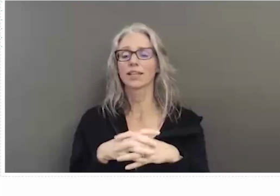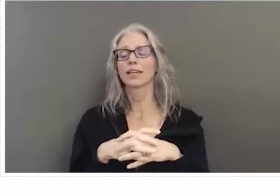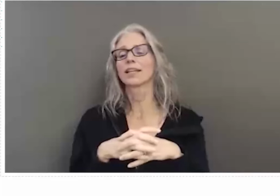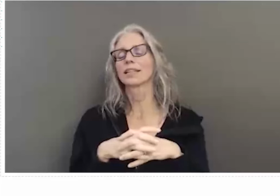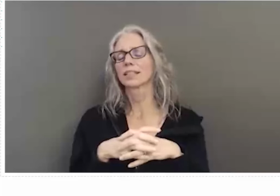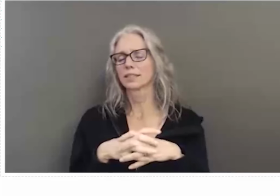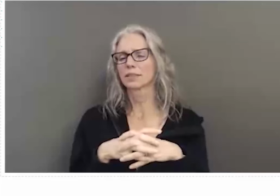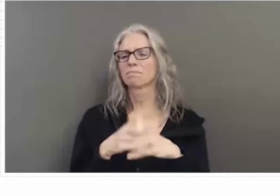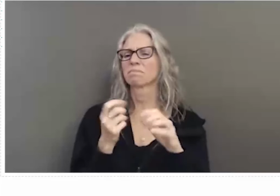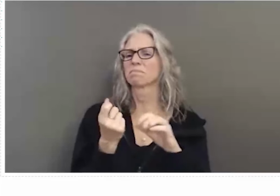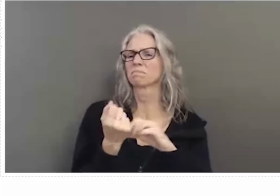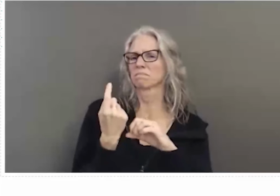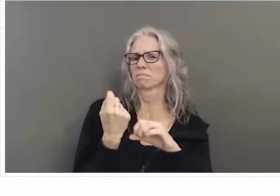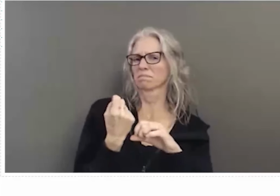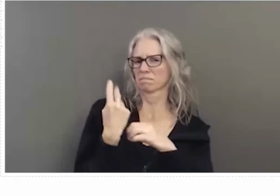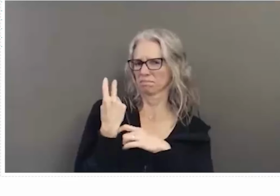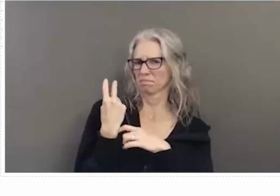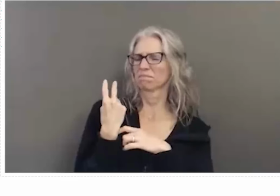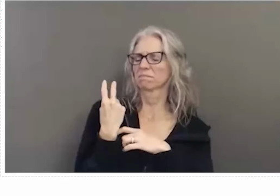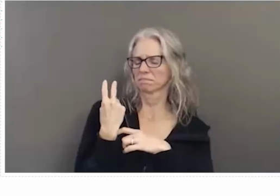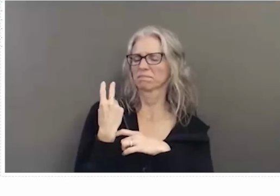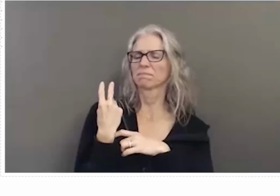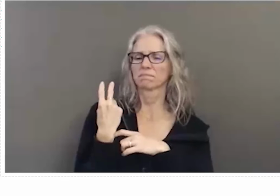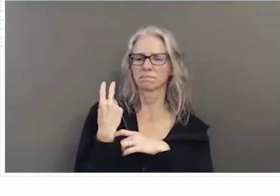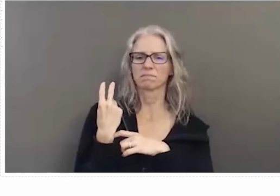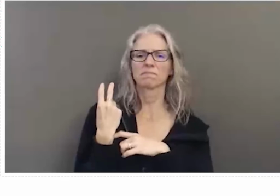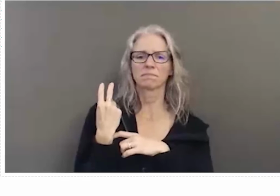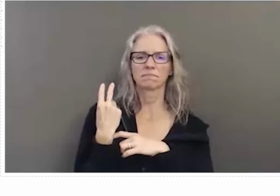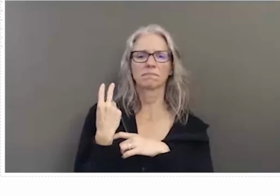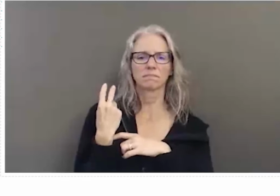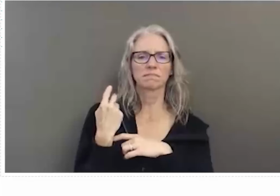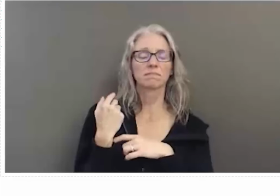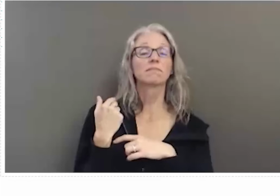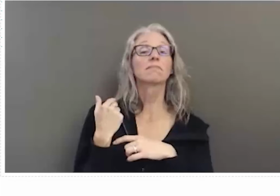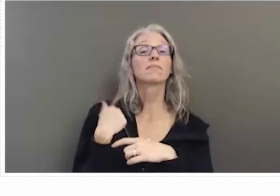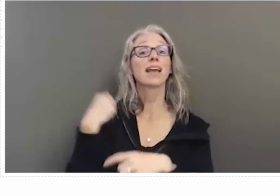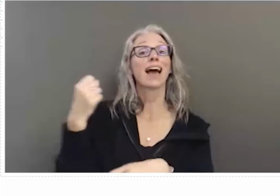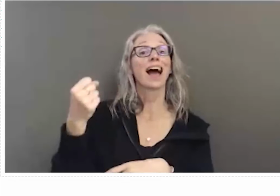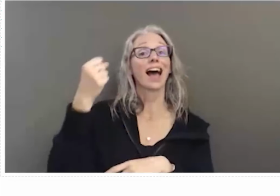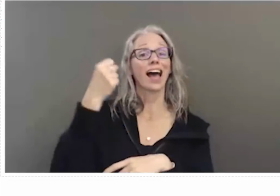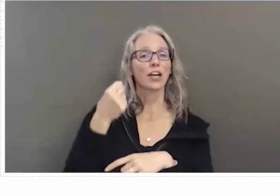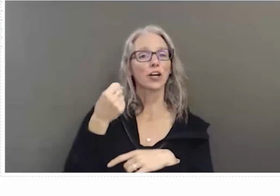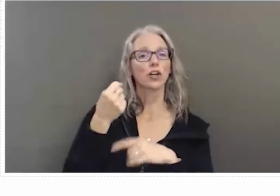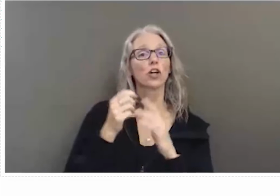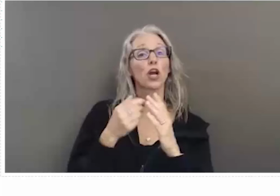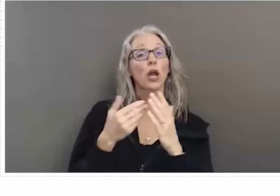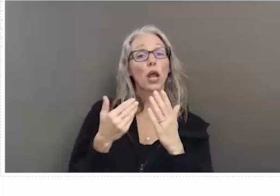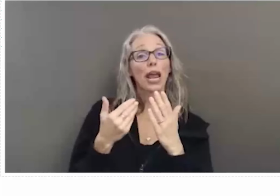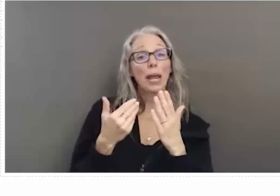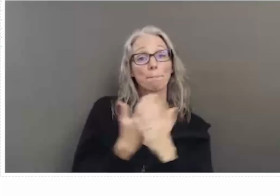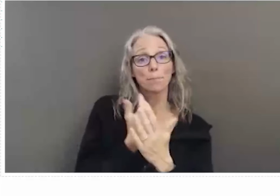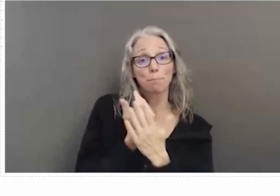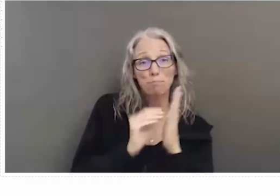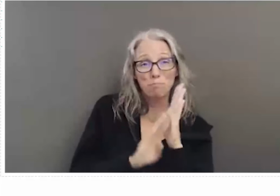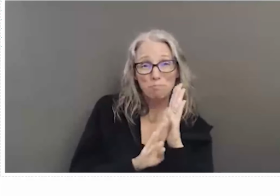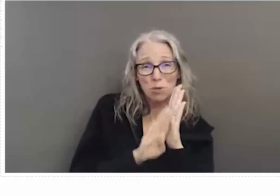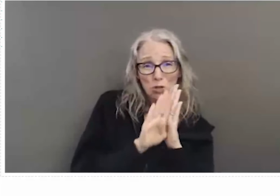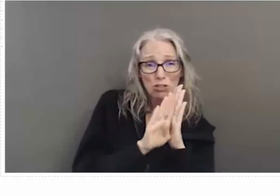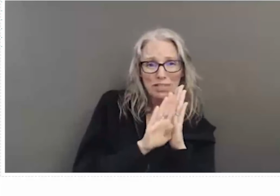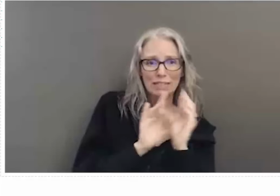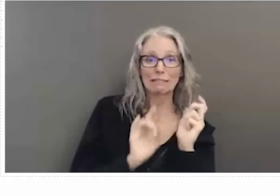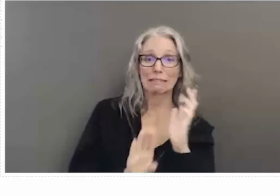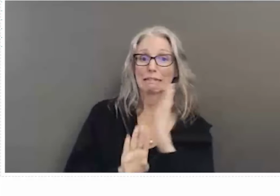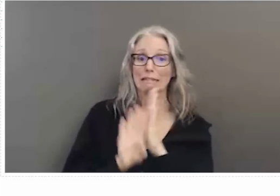ago we brought on a emerging development coordinator whose our intention is for them